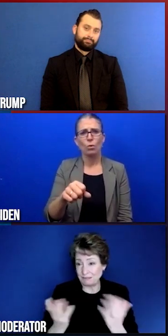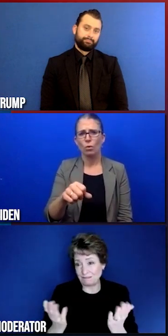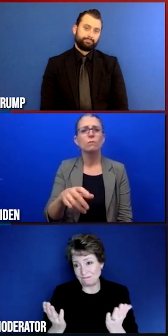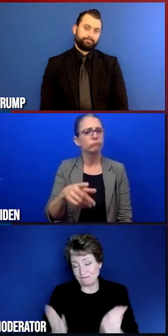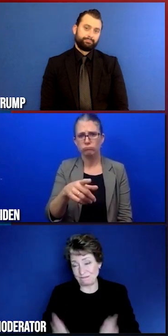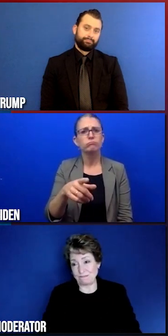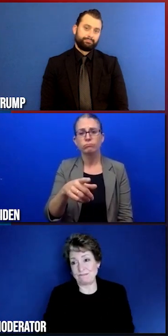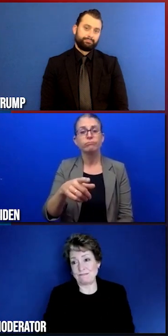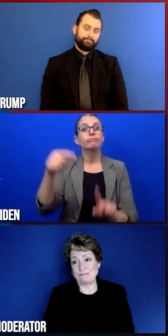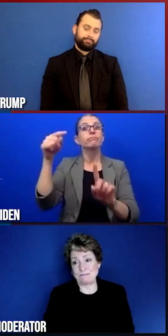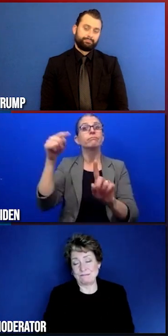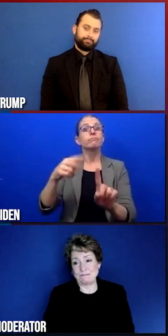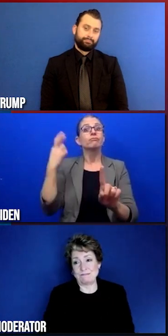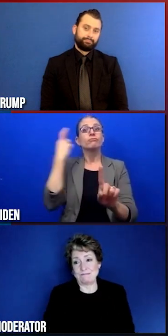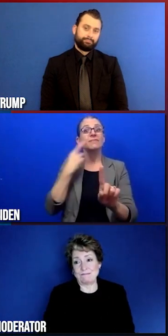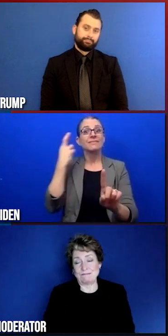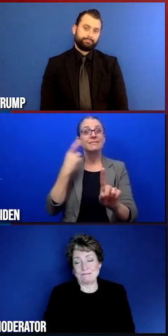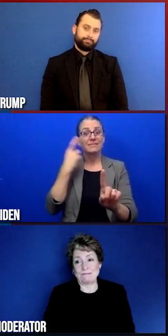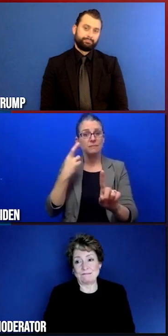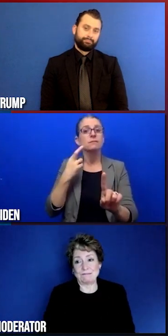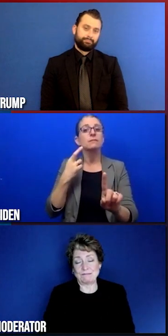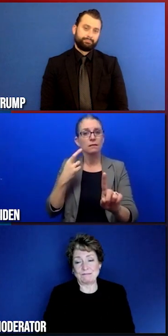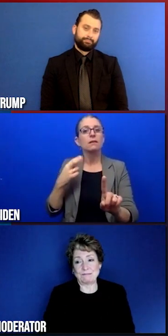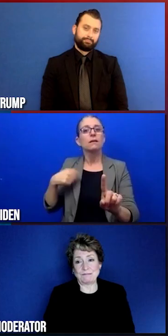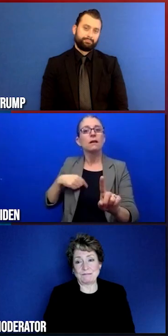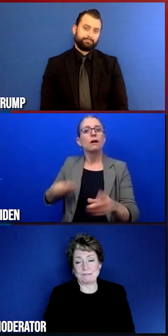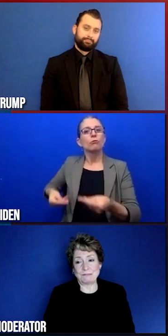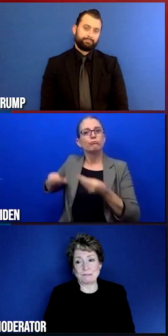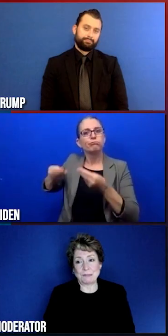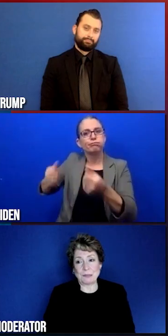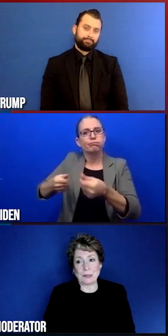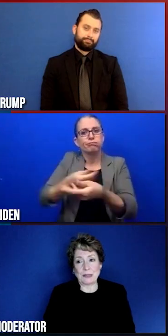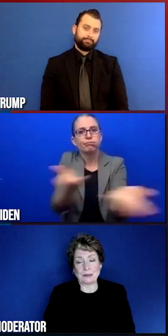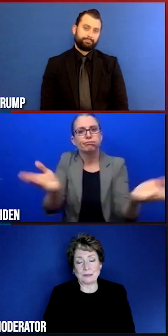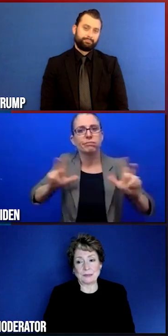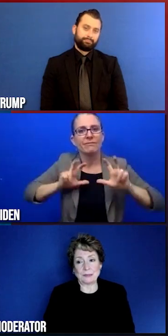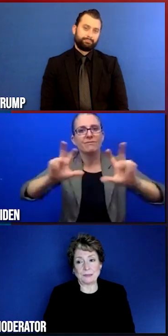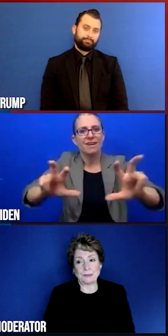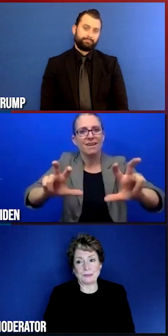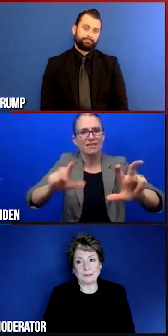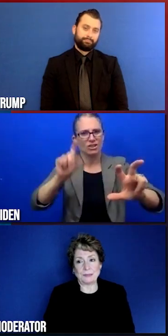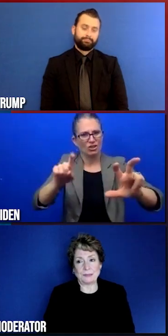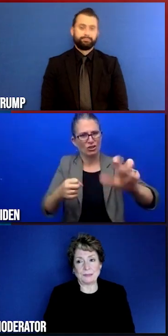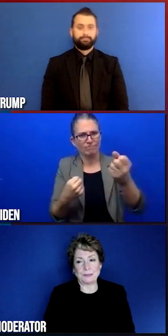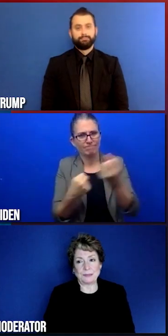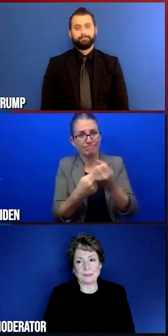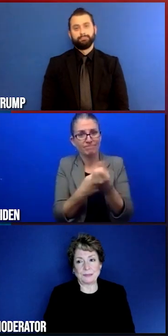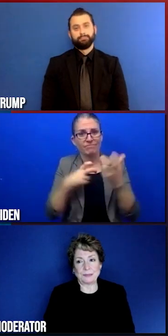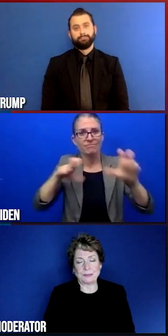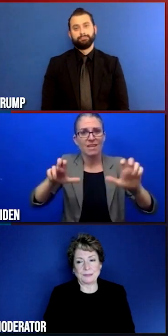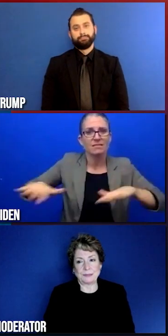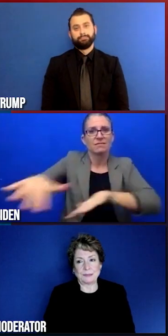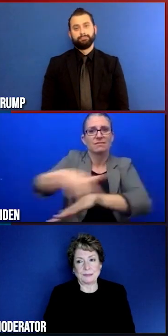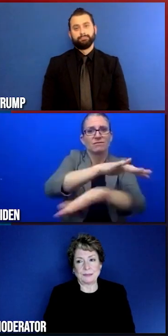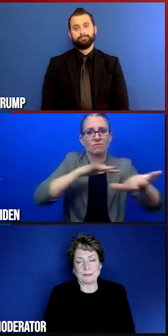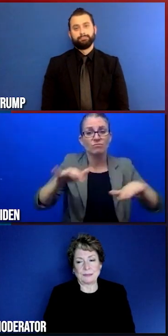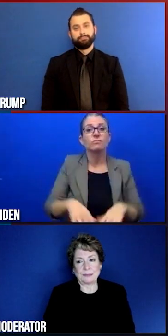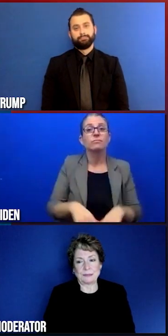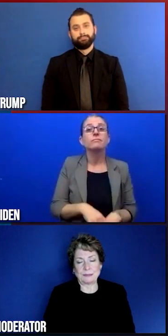out now, those small businesses. You got 1 in 6 of them going under. They're not going to be able to make it back. They